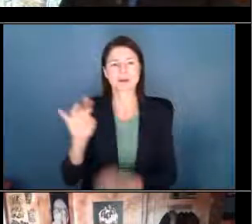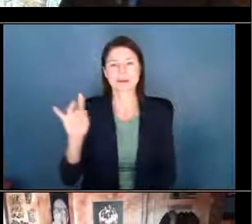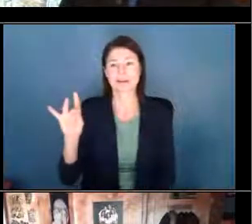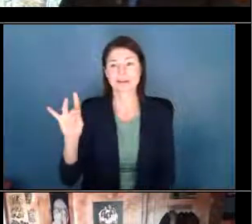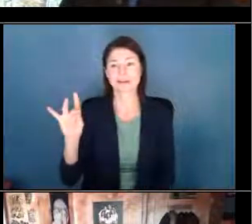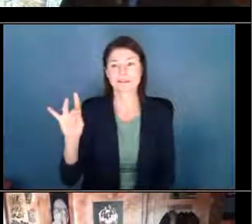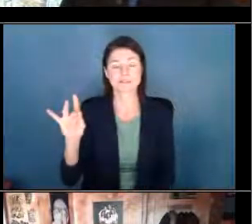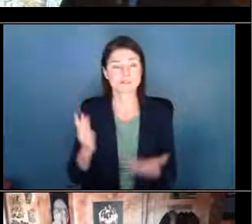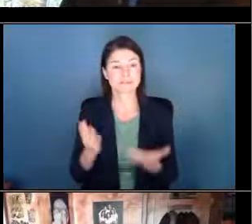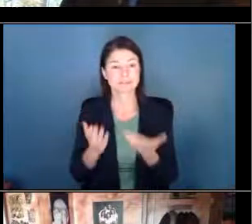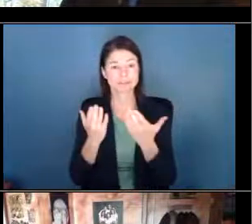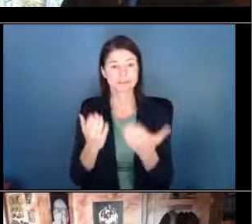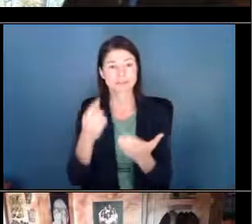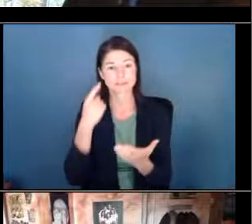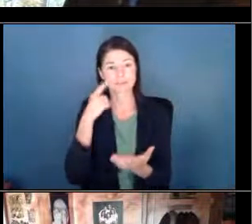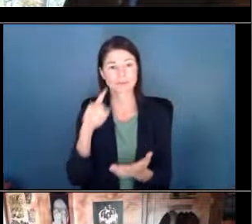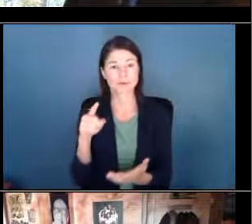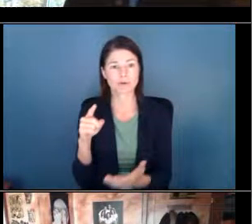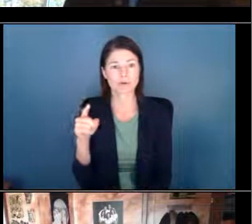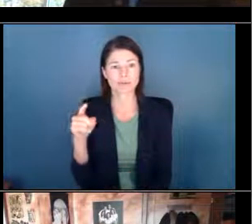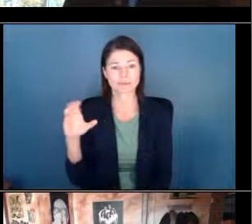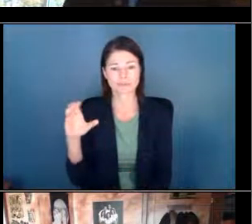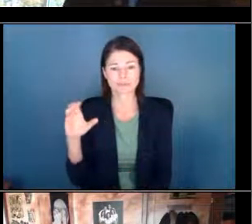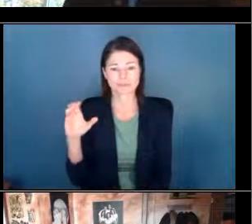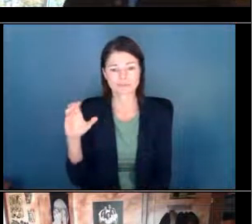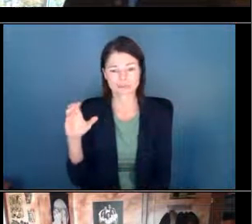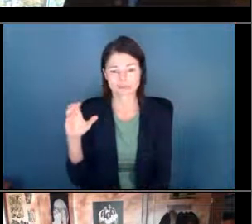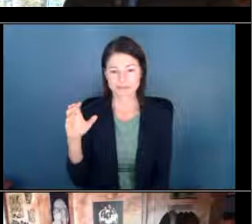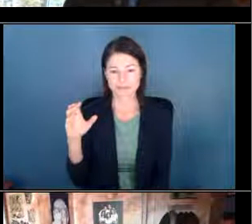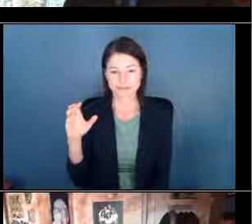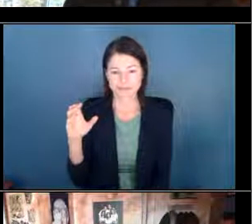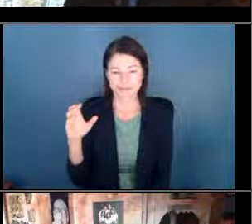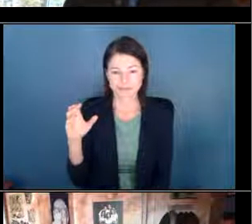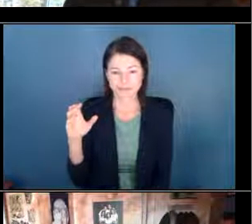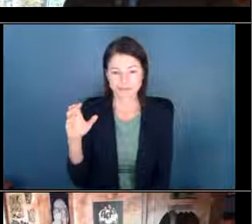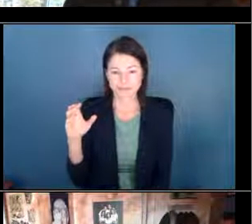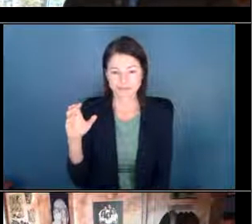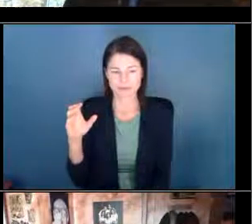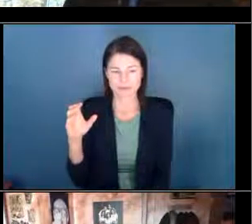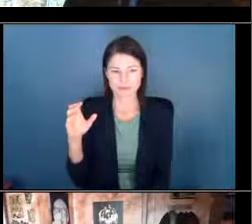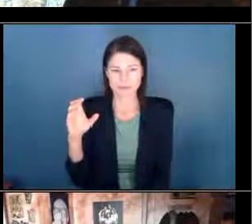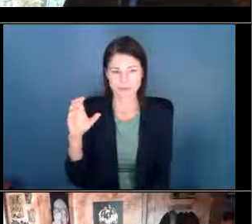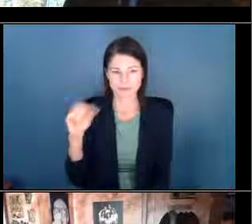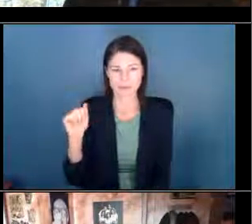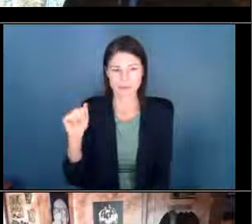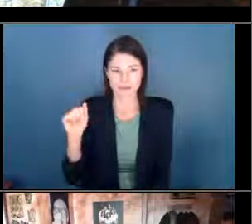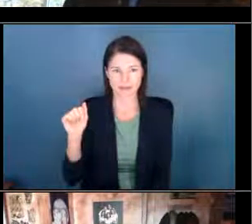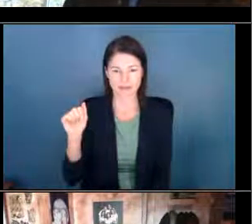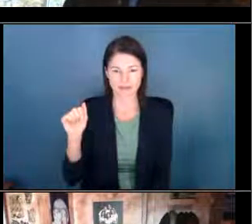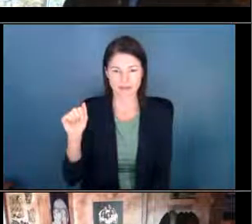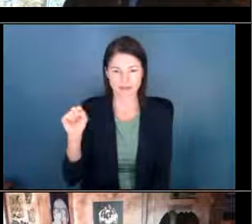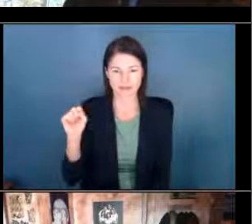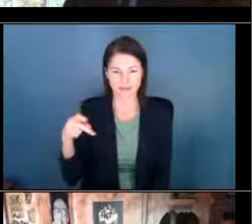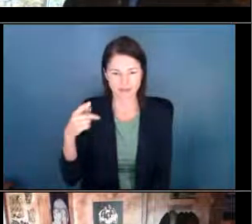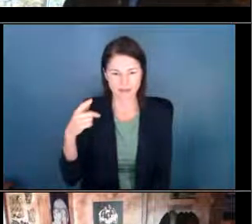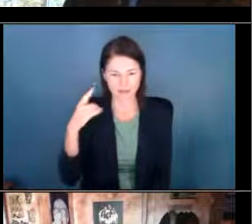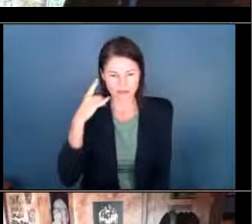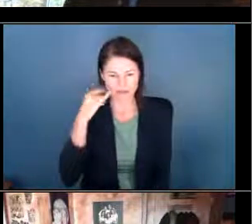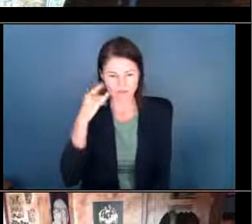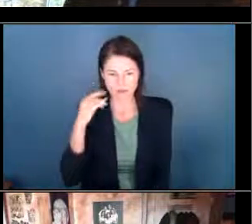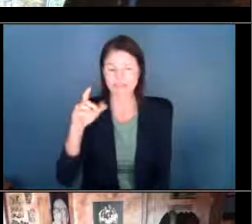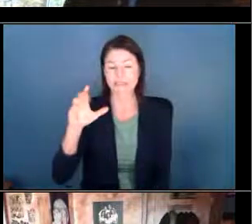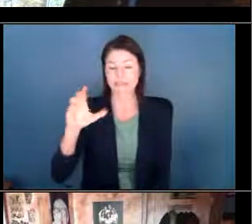the California Transportation Agency consideration? So I think that's kind of I want to make sure we hit that main takeaways. I